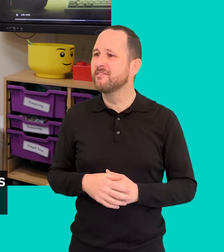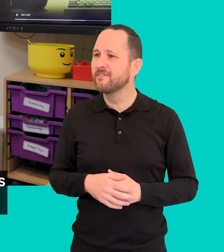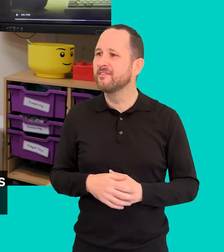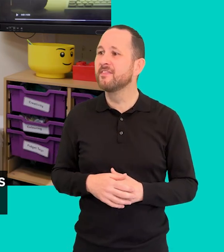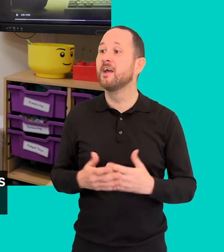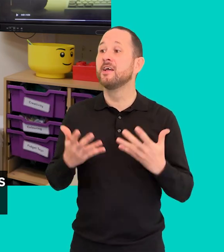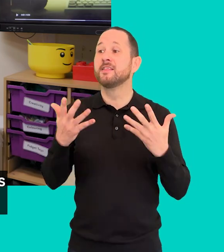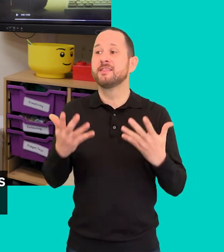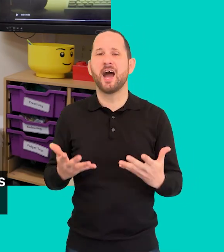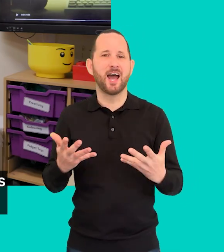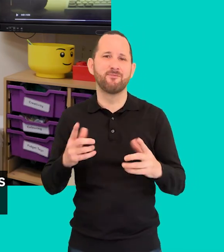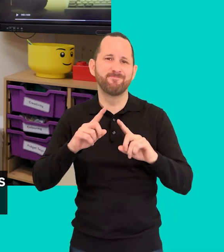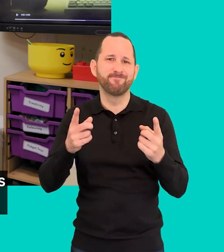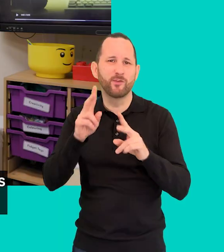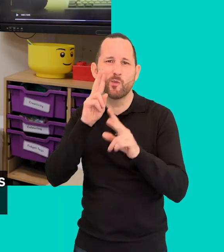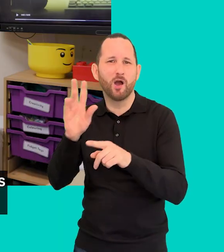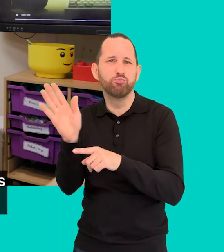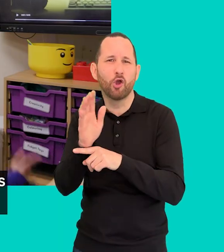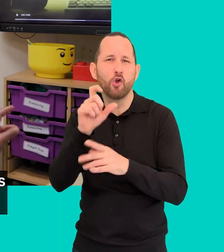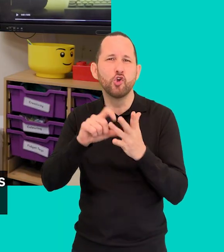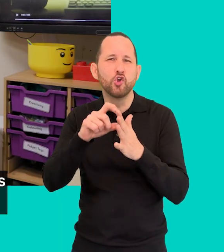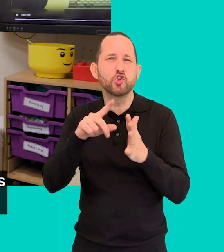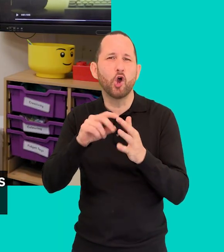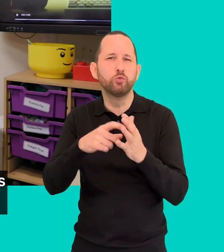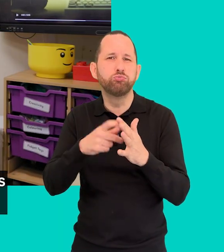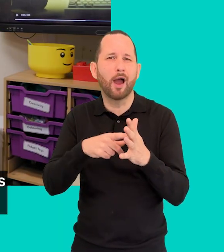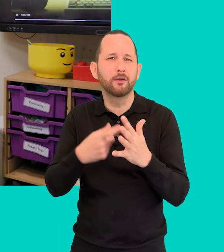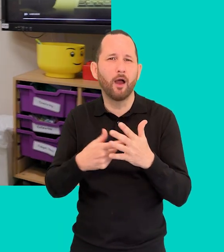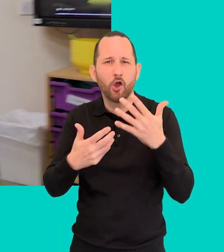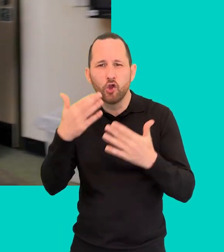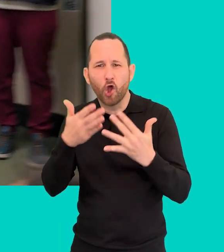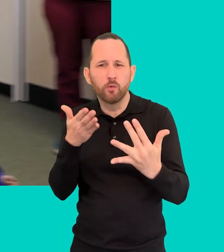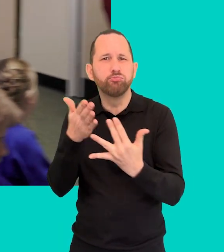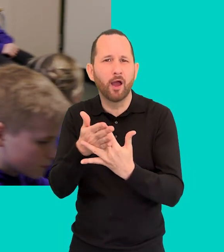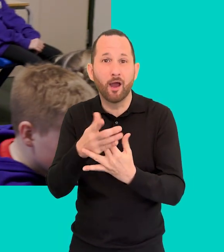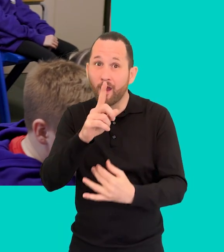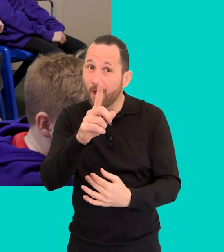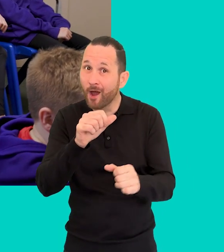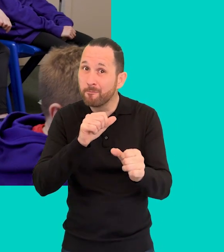we probably won't watch the Code Breakers today. That's the best